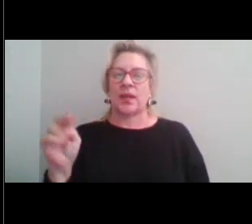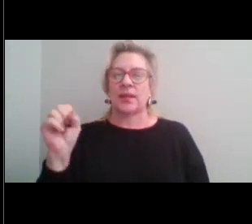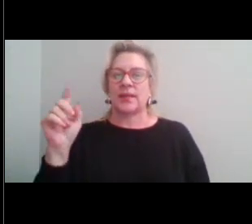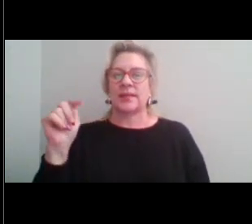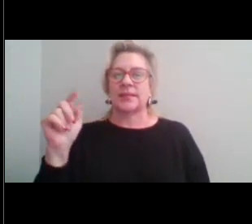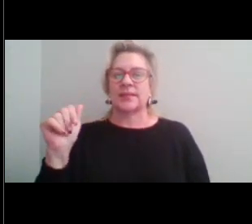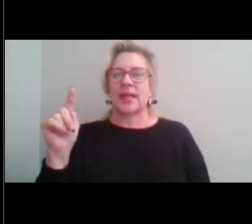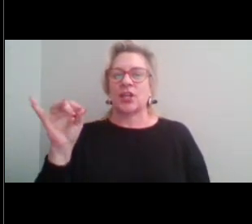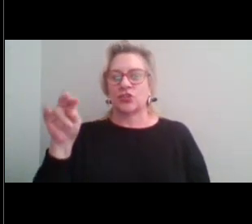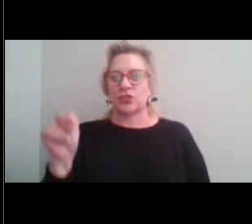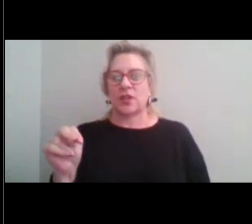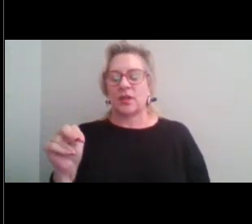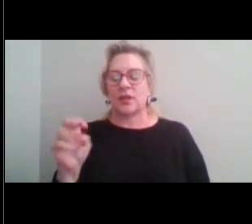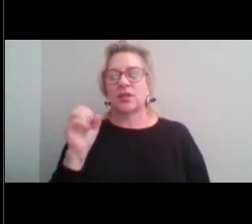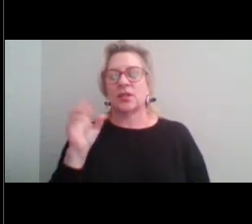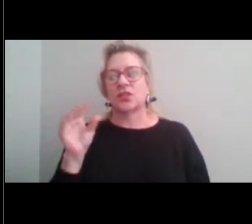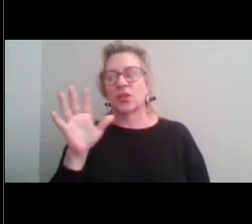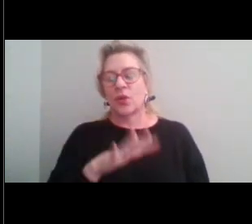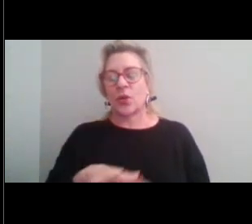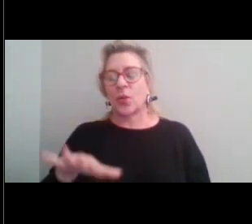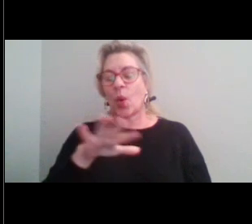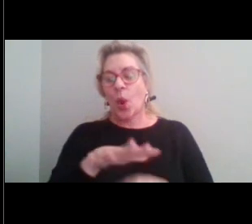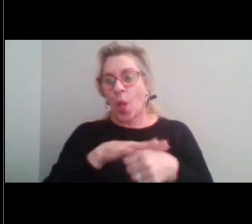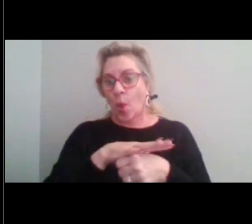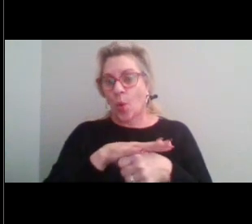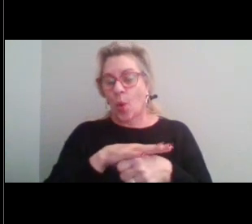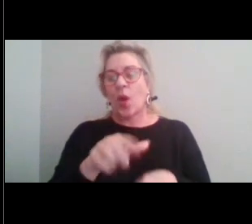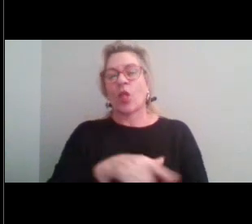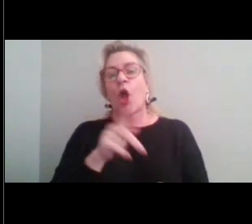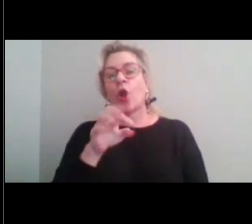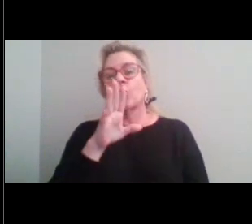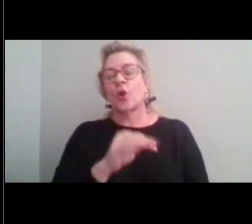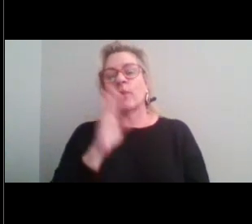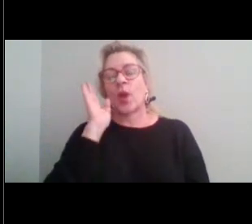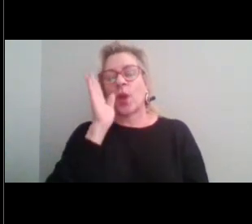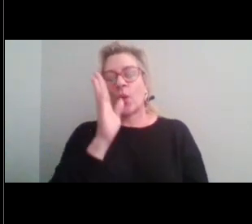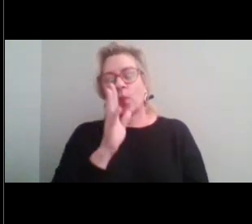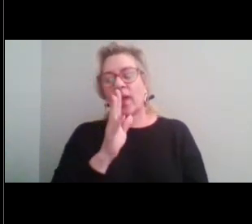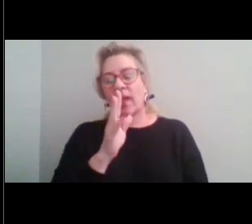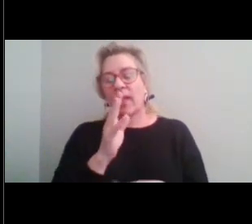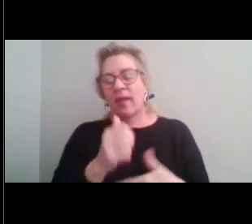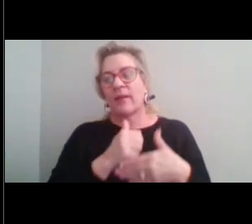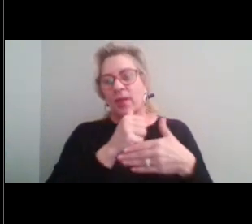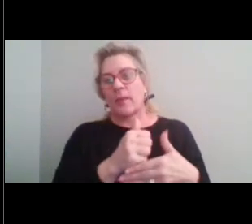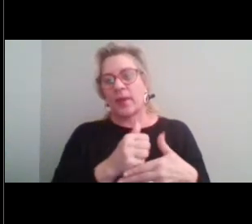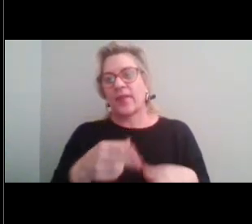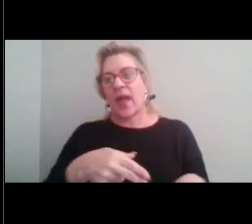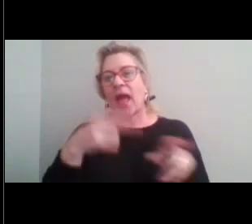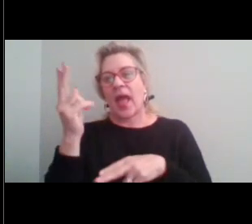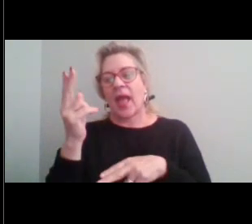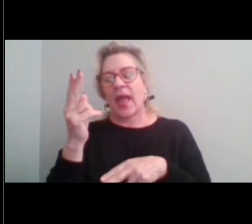and regional transit providers. Long-term, it will accommodate high-speed rail when we get there. And that's why we're funding partners